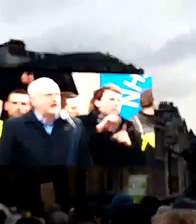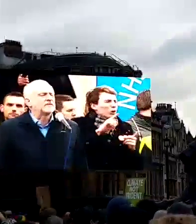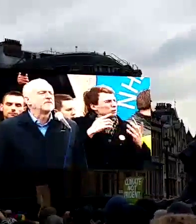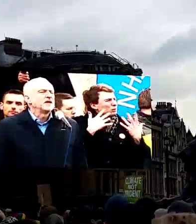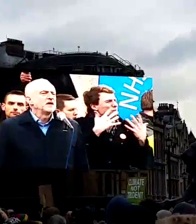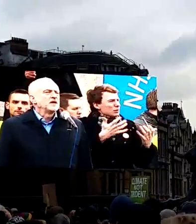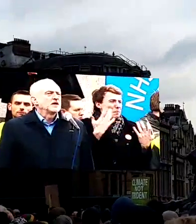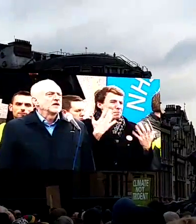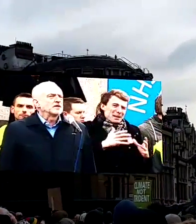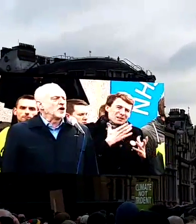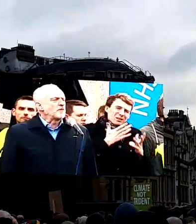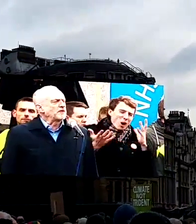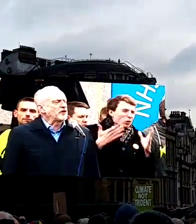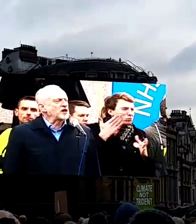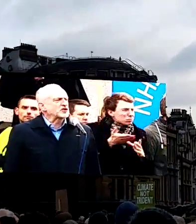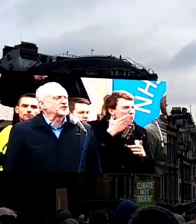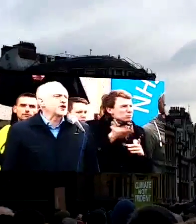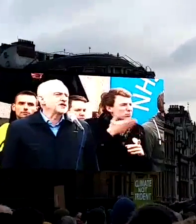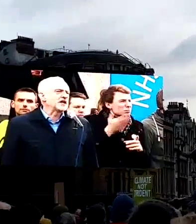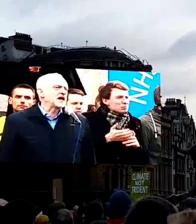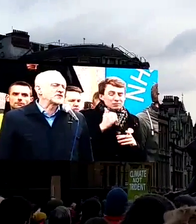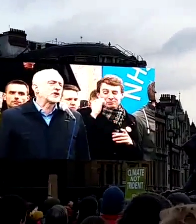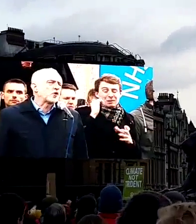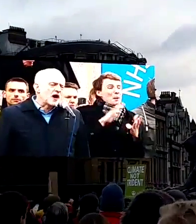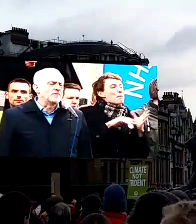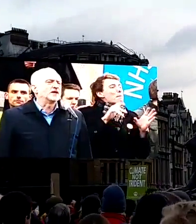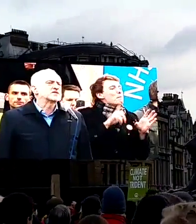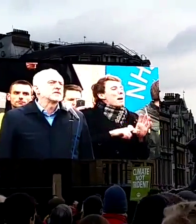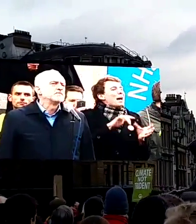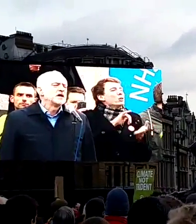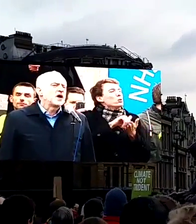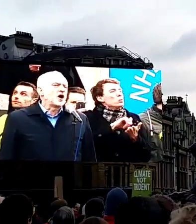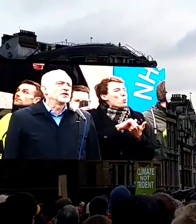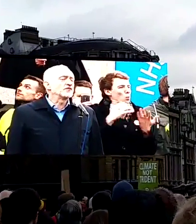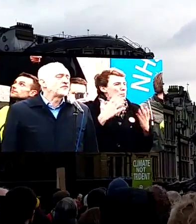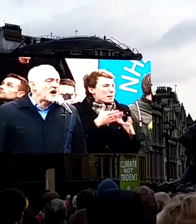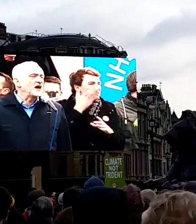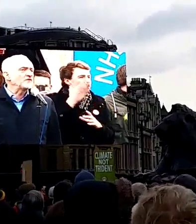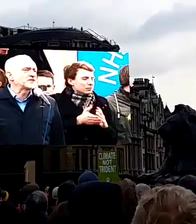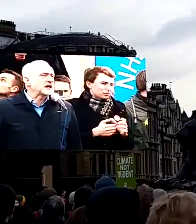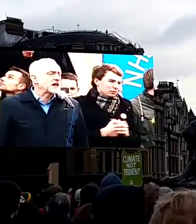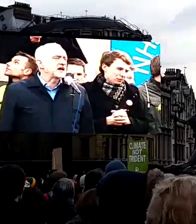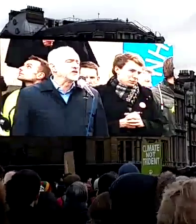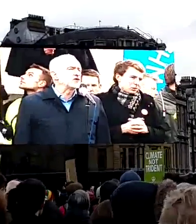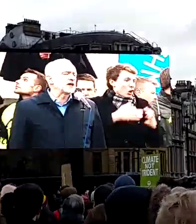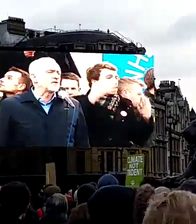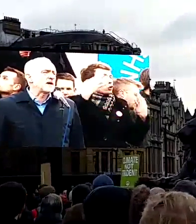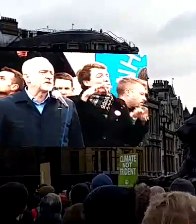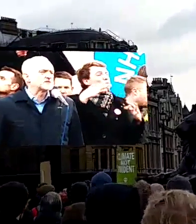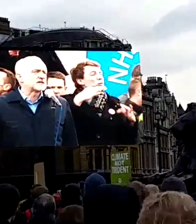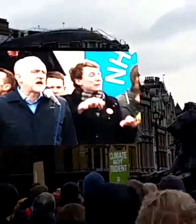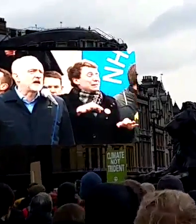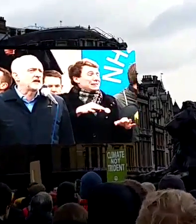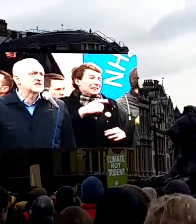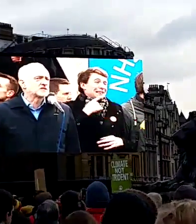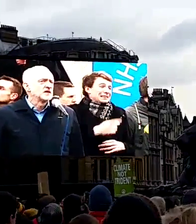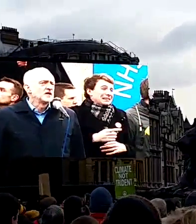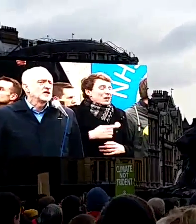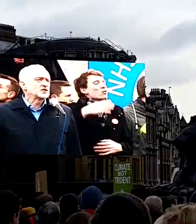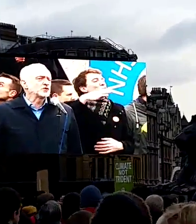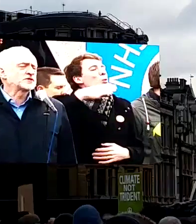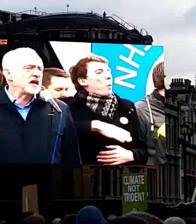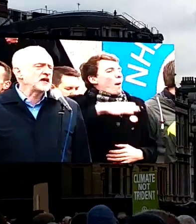York in May. The Non-Proliferation Treaty has a requirement on the five declared nuclear weapons